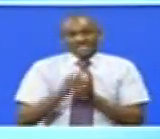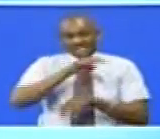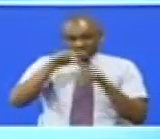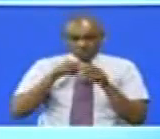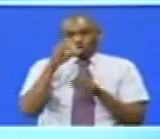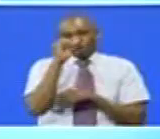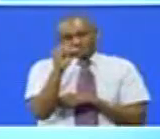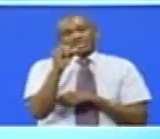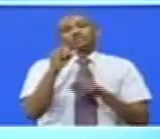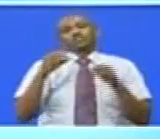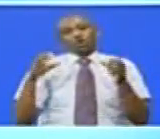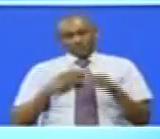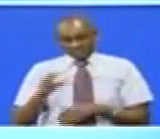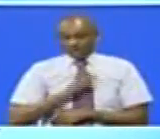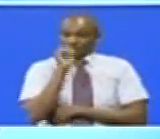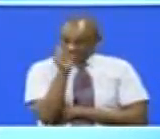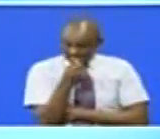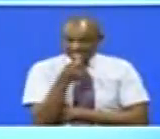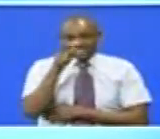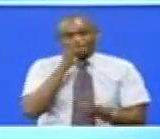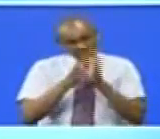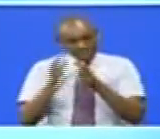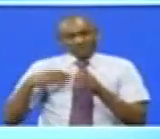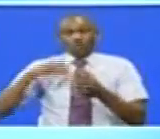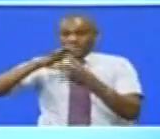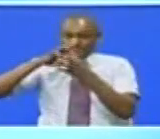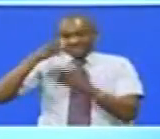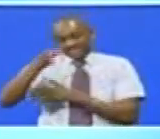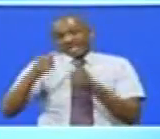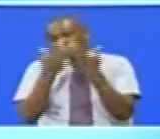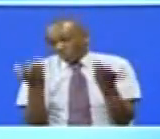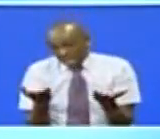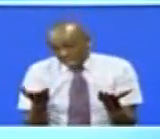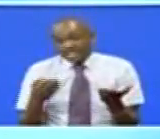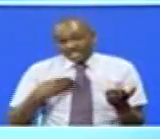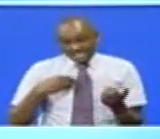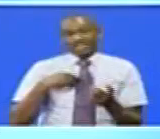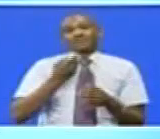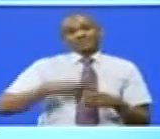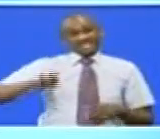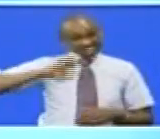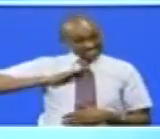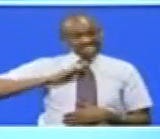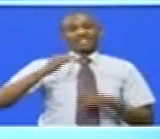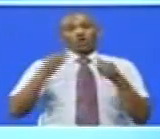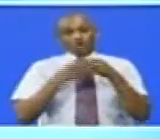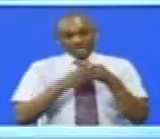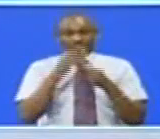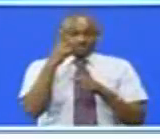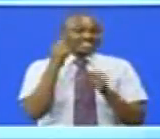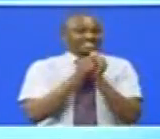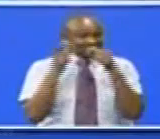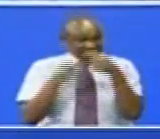Kenya, which will assist in preparations for the forthcoming Olympic Games scheduled to take place in Rio de Janeiro in August